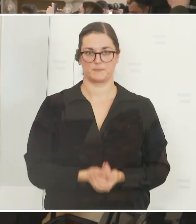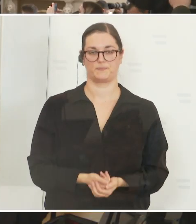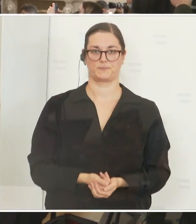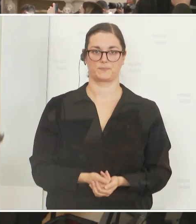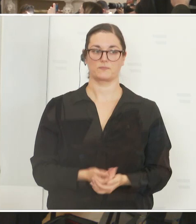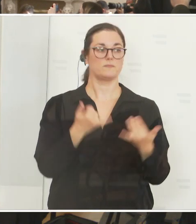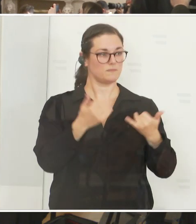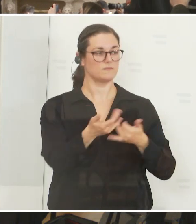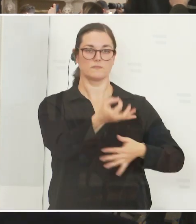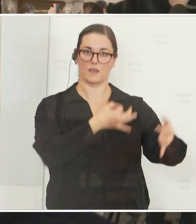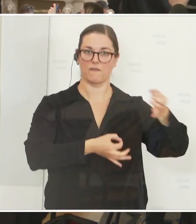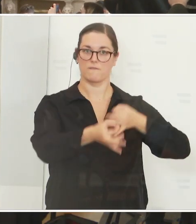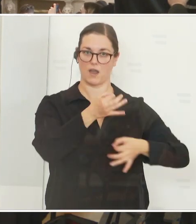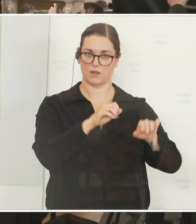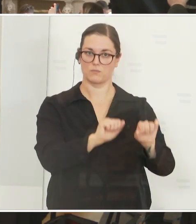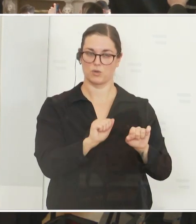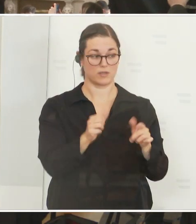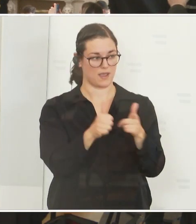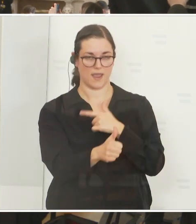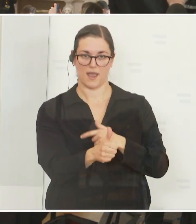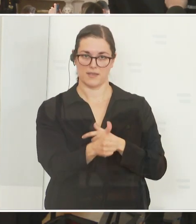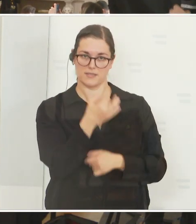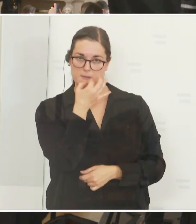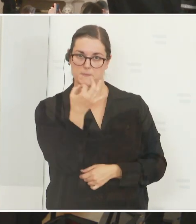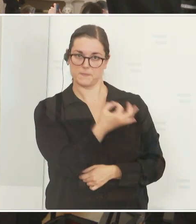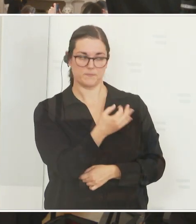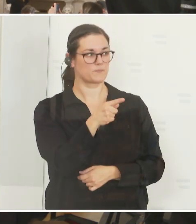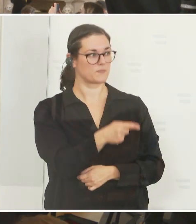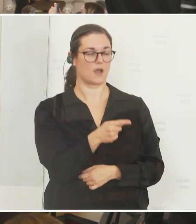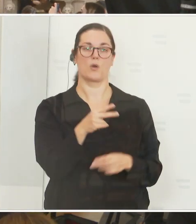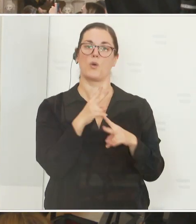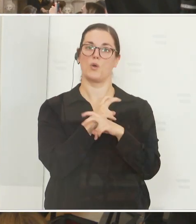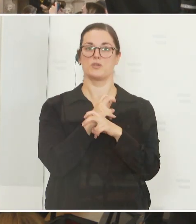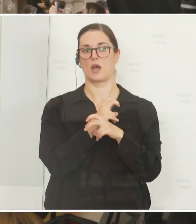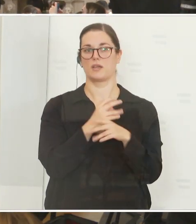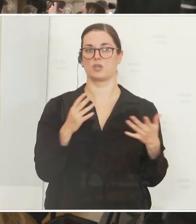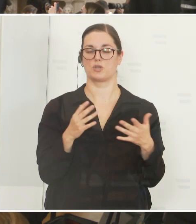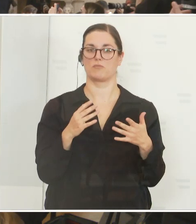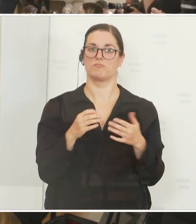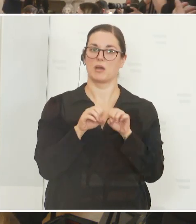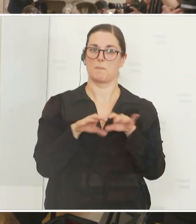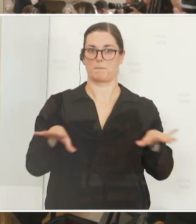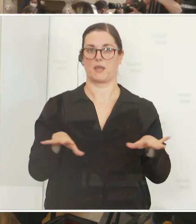much. We now come to the questions. The first one would be for Austrian Public Television, Ms. Wolschek.